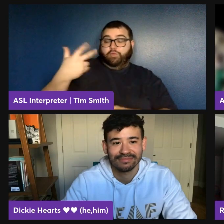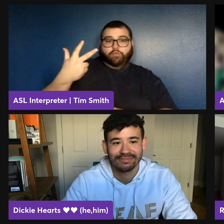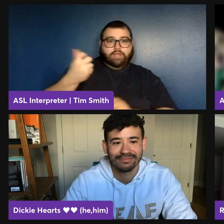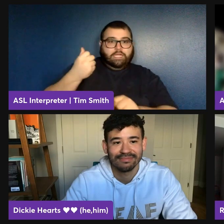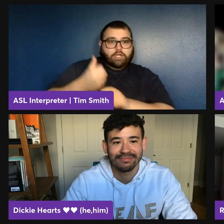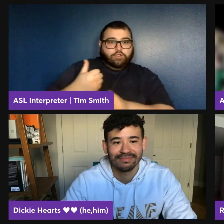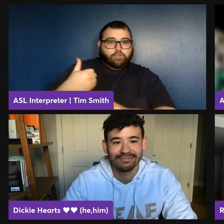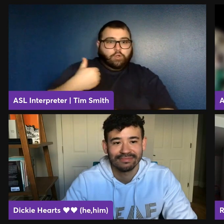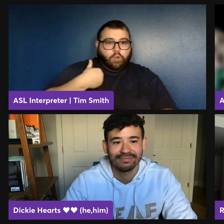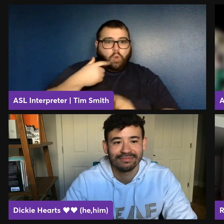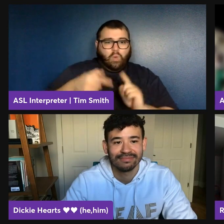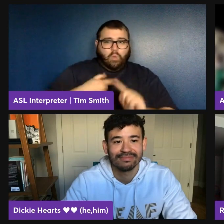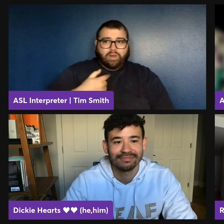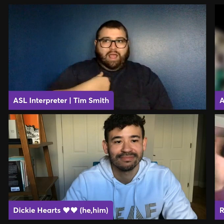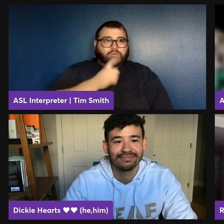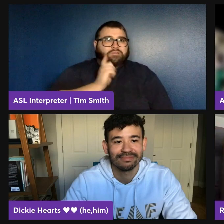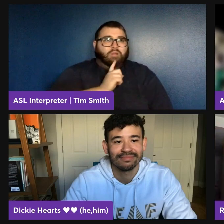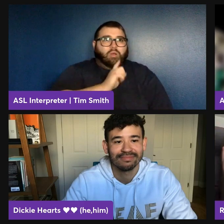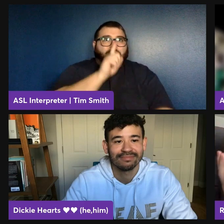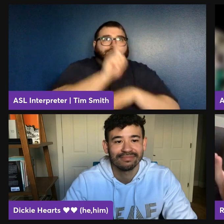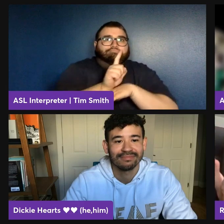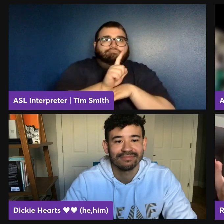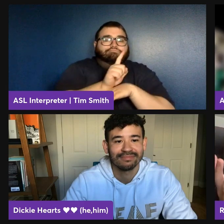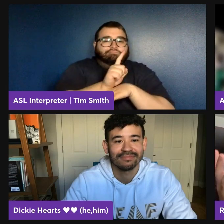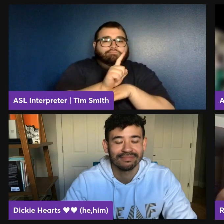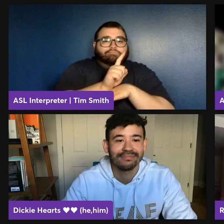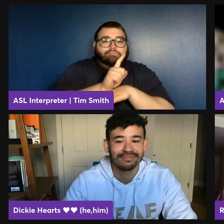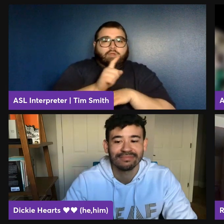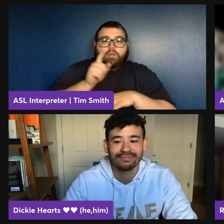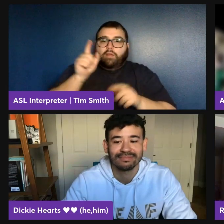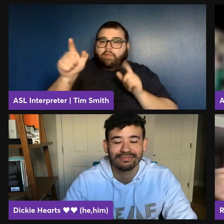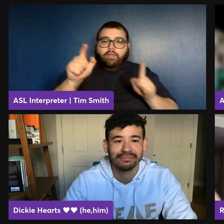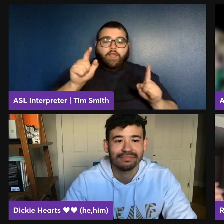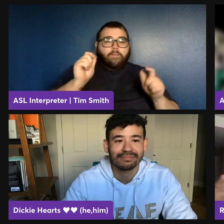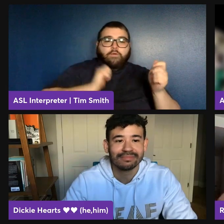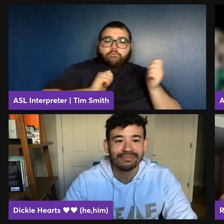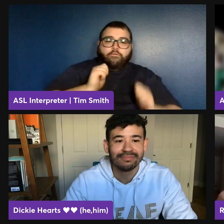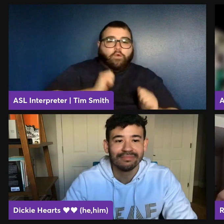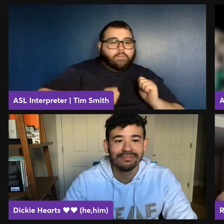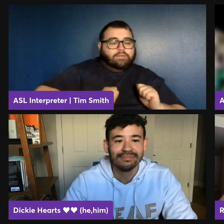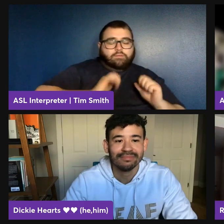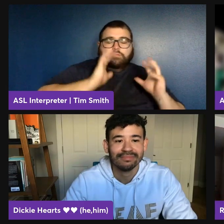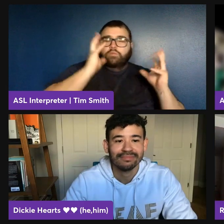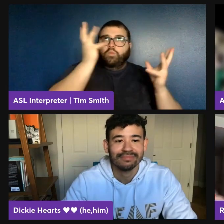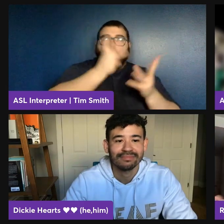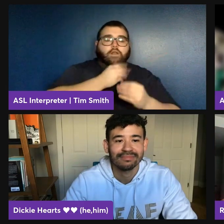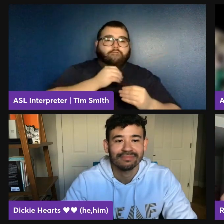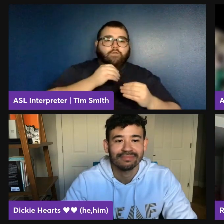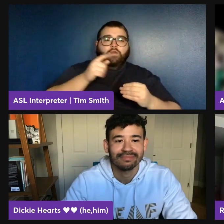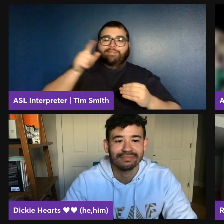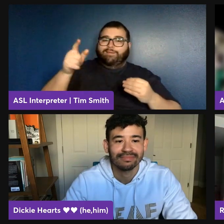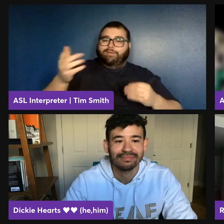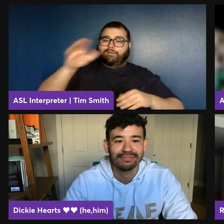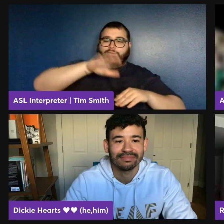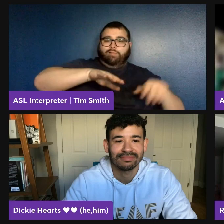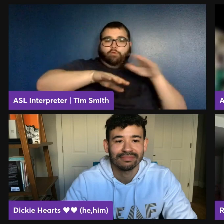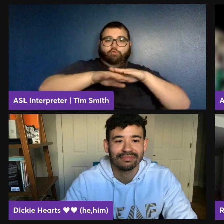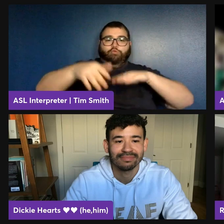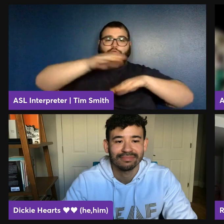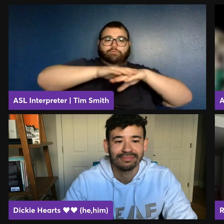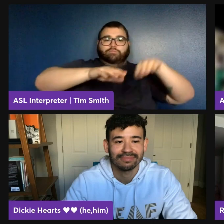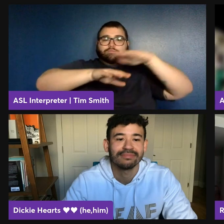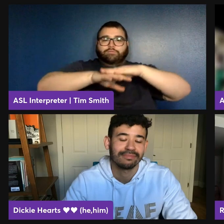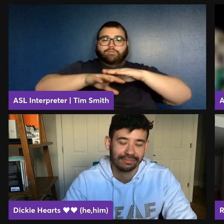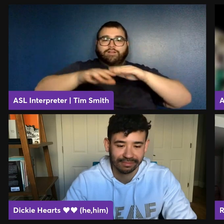myself. Their performances are so wonderful, and the layers that are added to the text of the